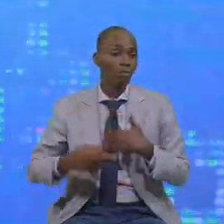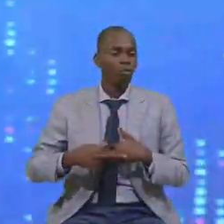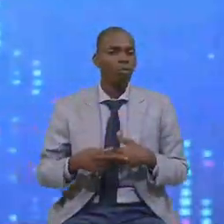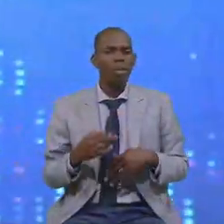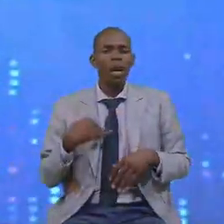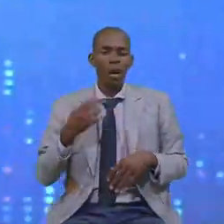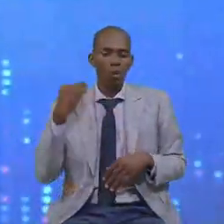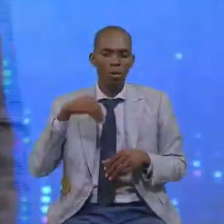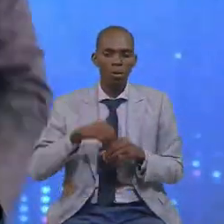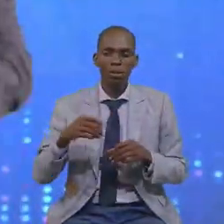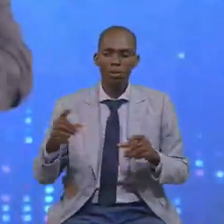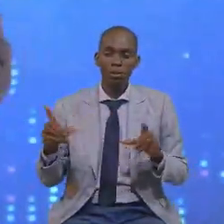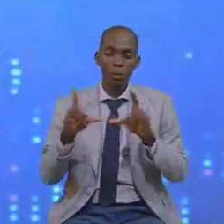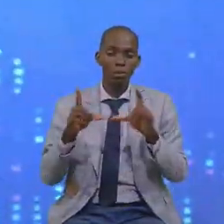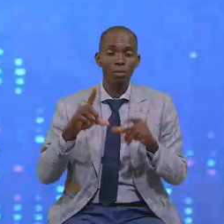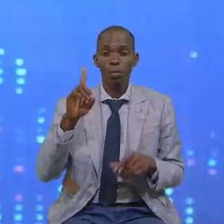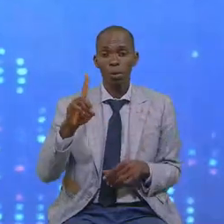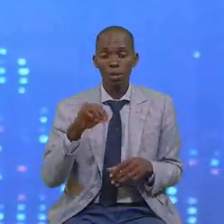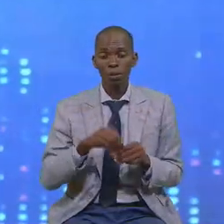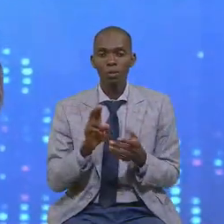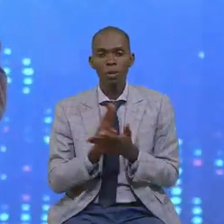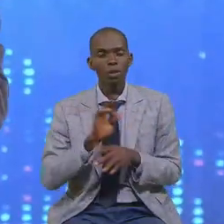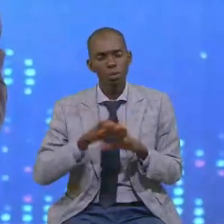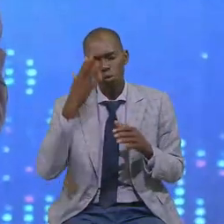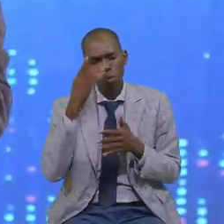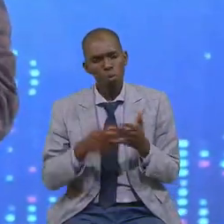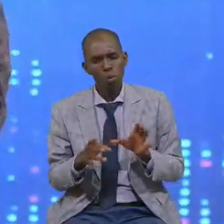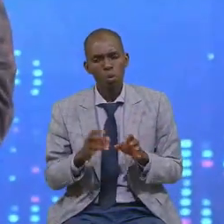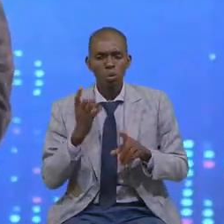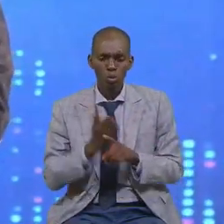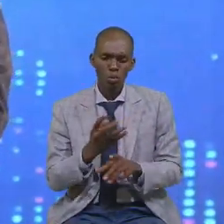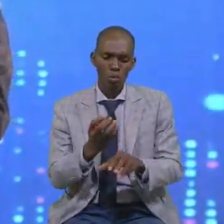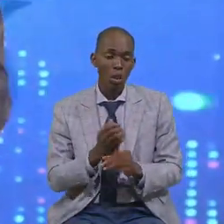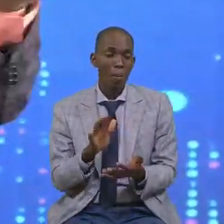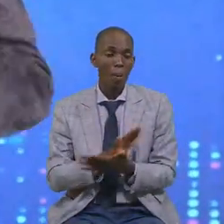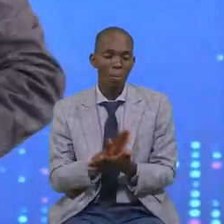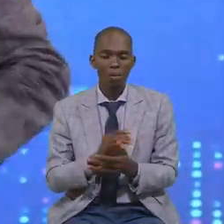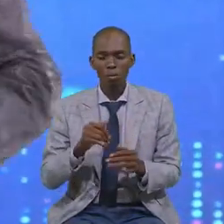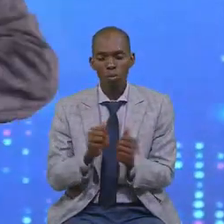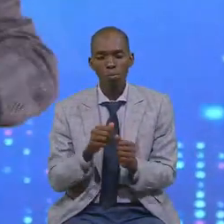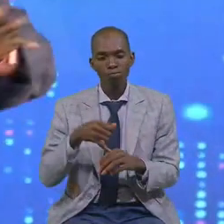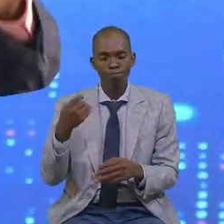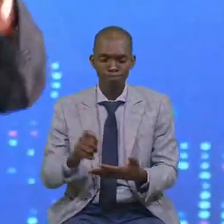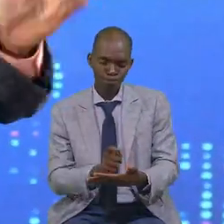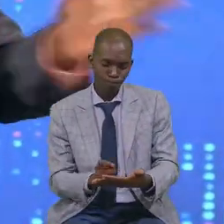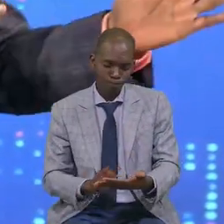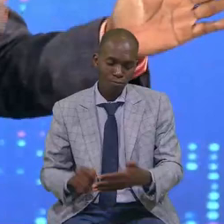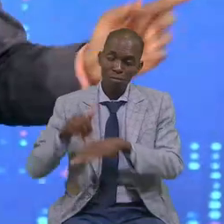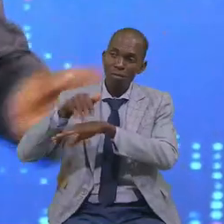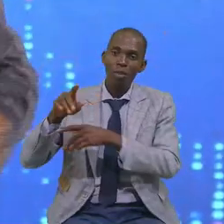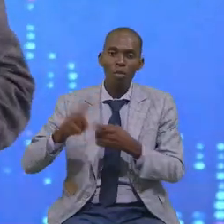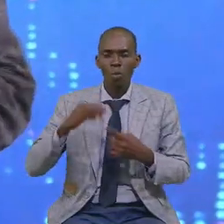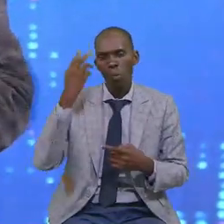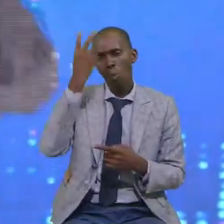will be. And so I took my pen and I wrote to Waek. And I told Waek, this